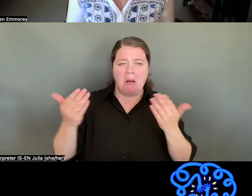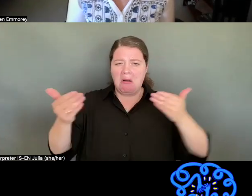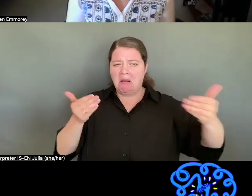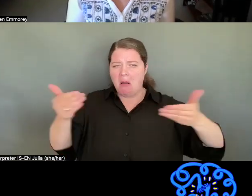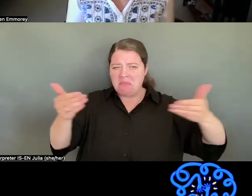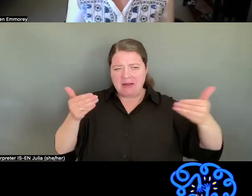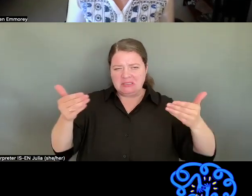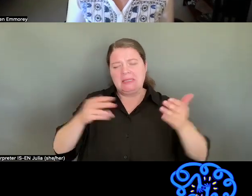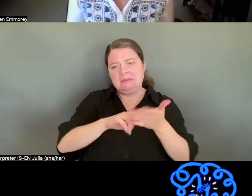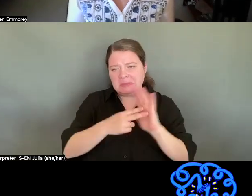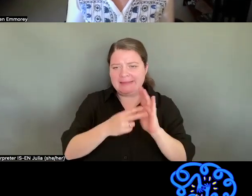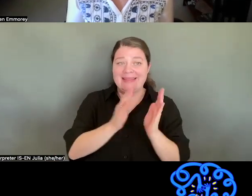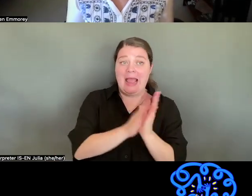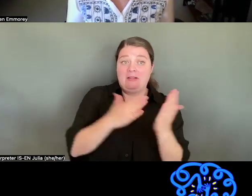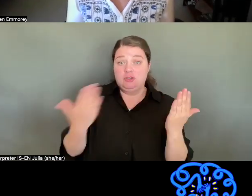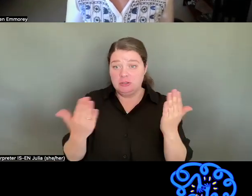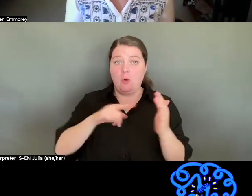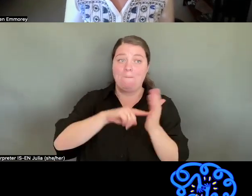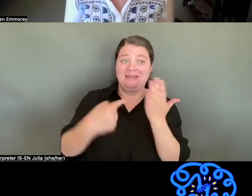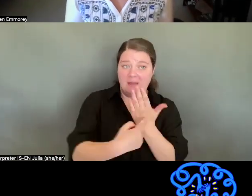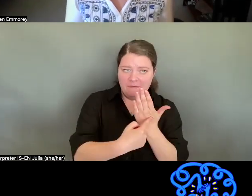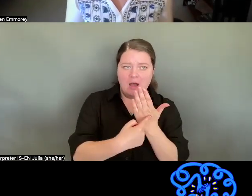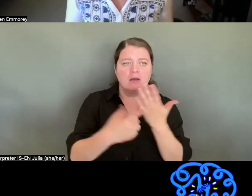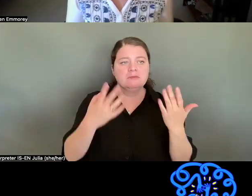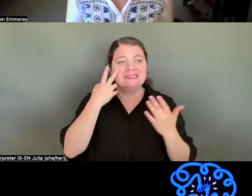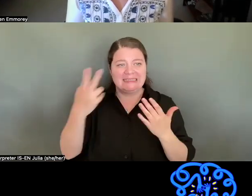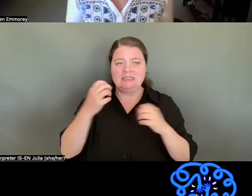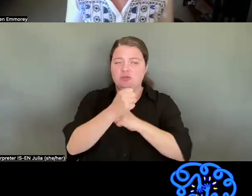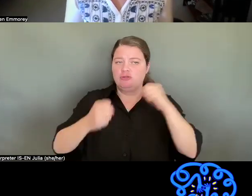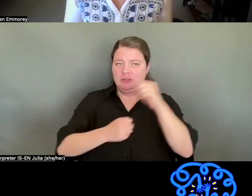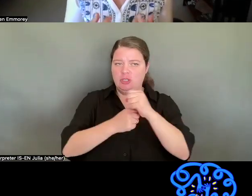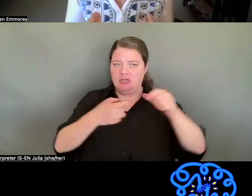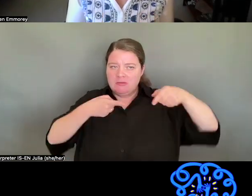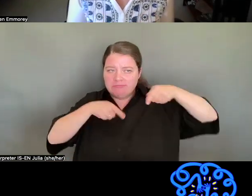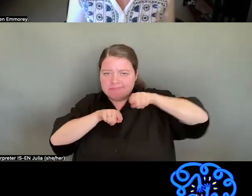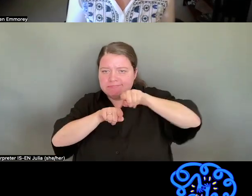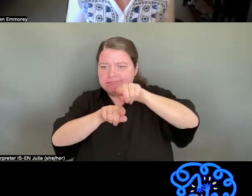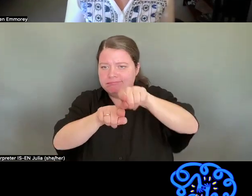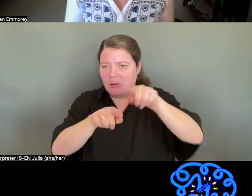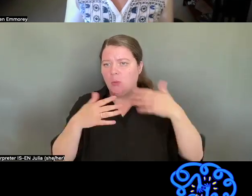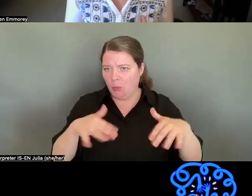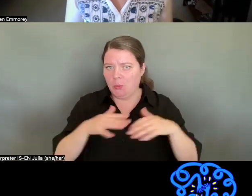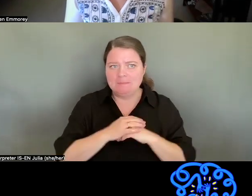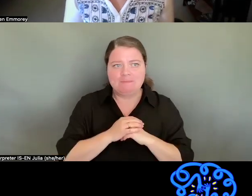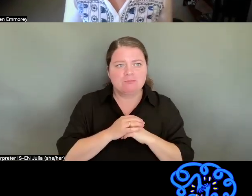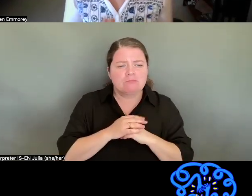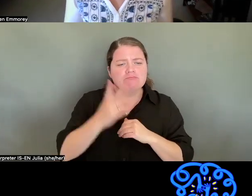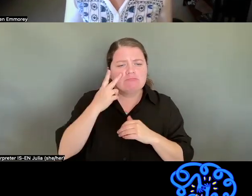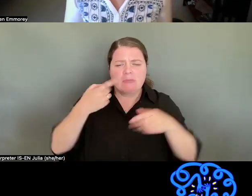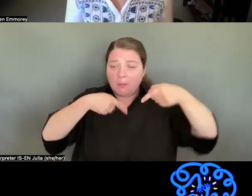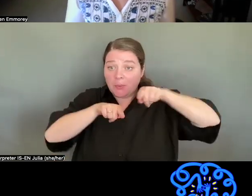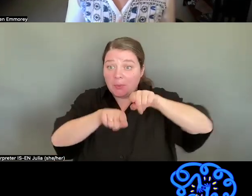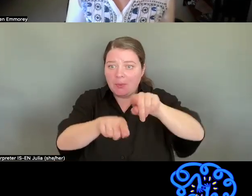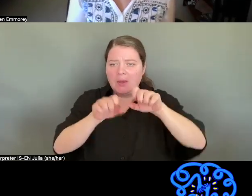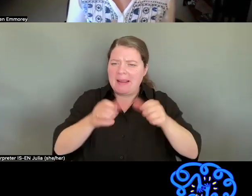structural alignment between two mental representations. And this structural alignment, it can explain patterns that we